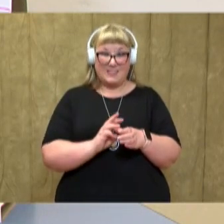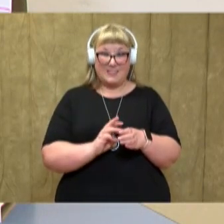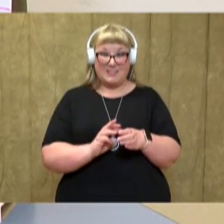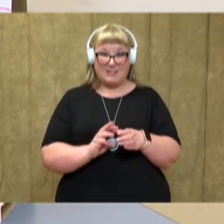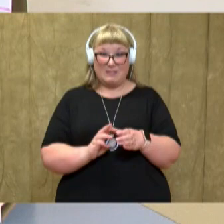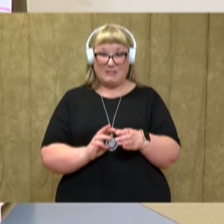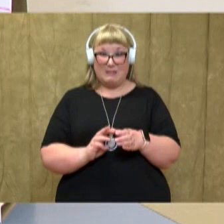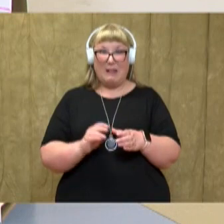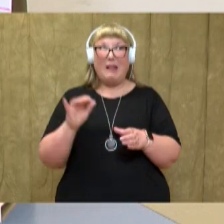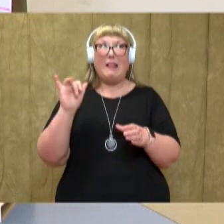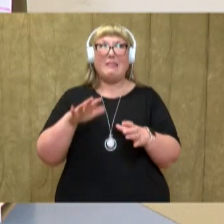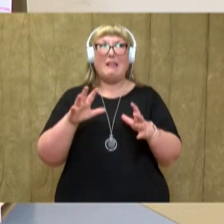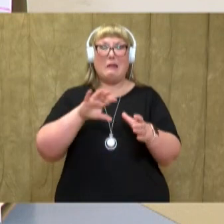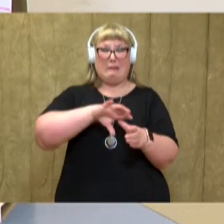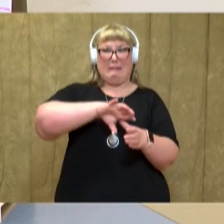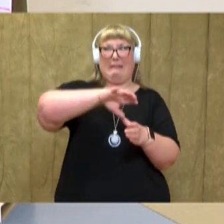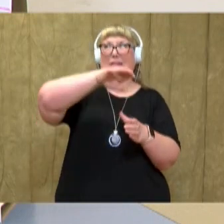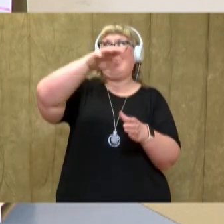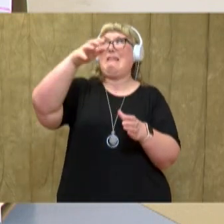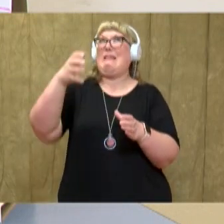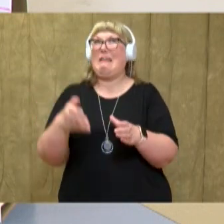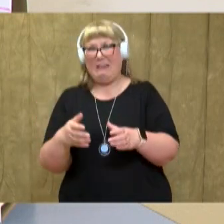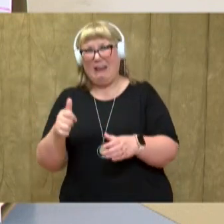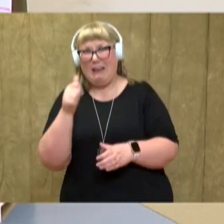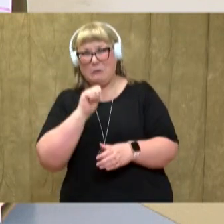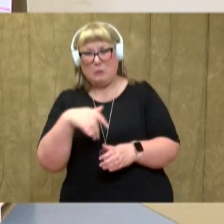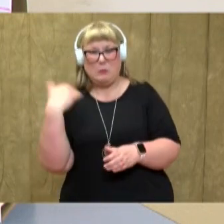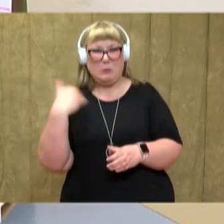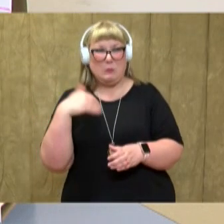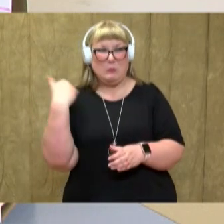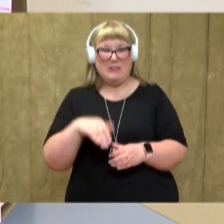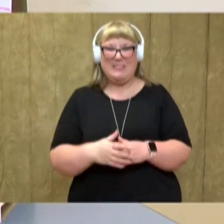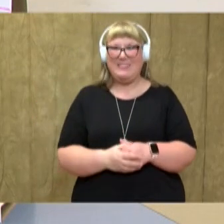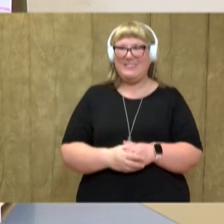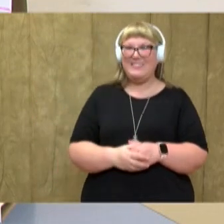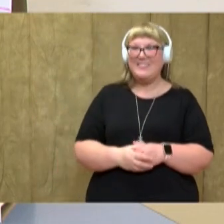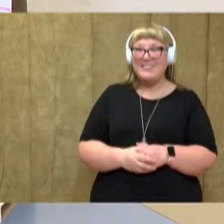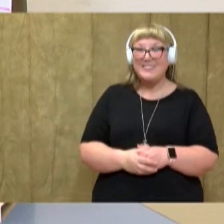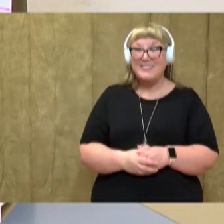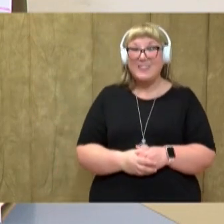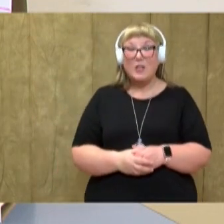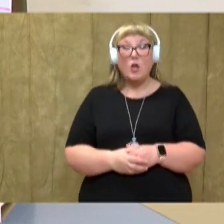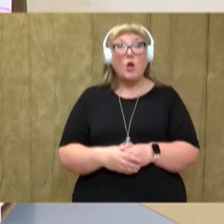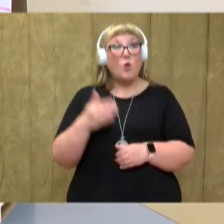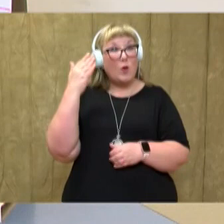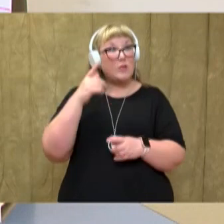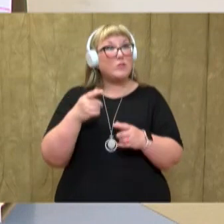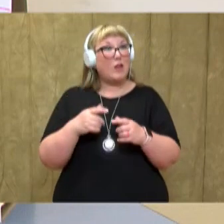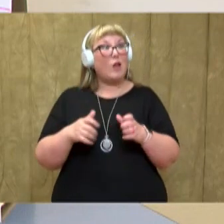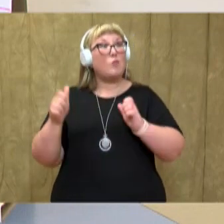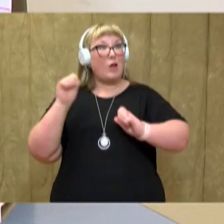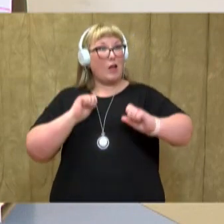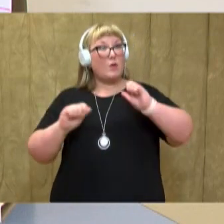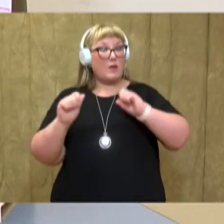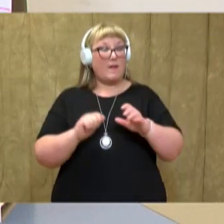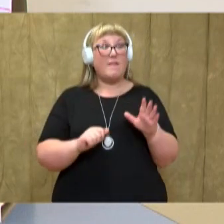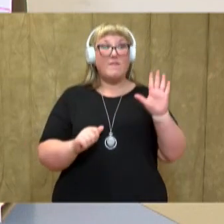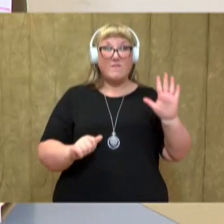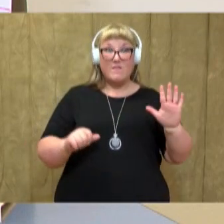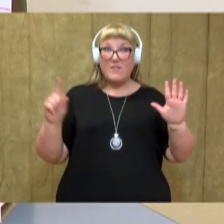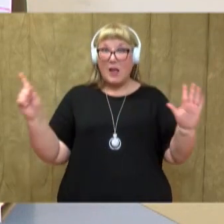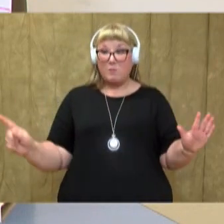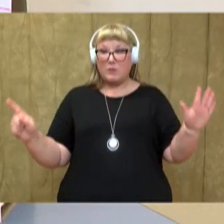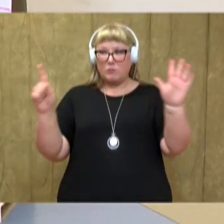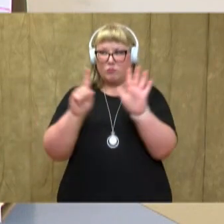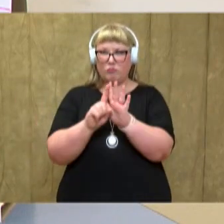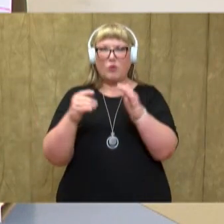6. That is a full cup of ice cream. So we know from acting it out that 5 plus